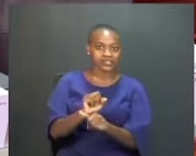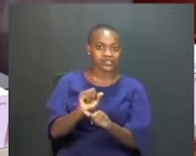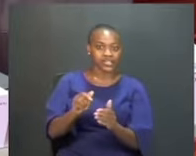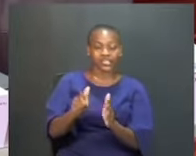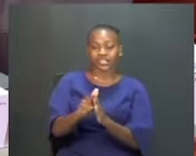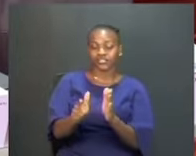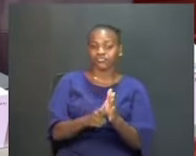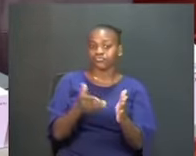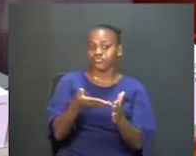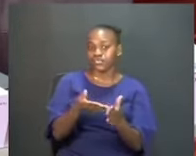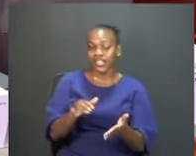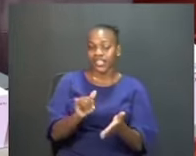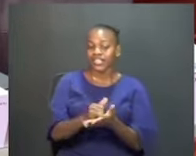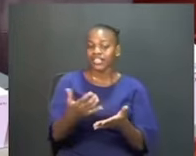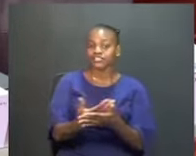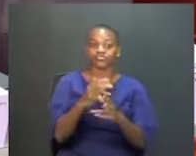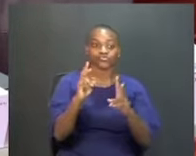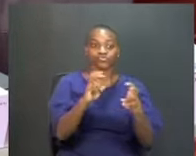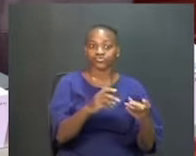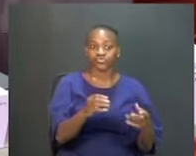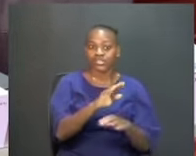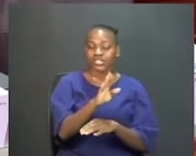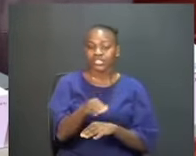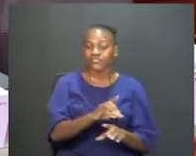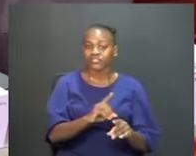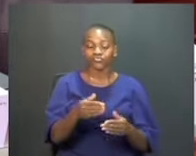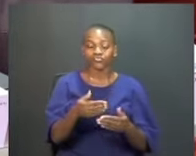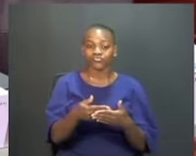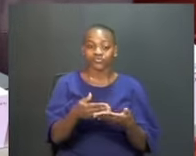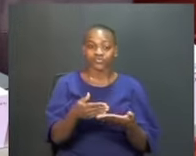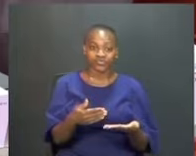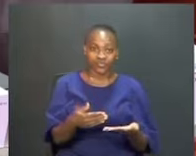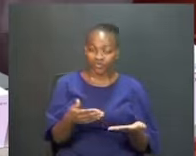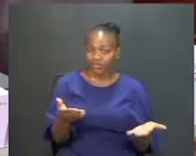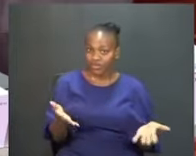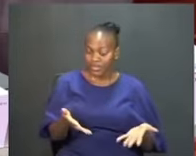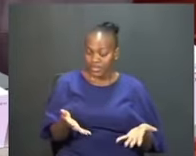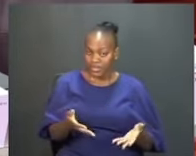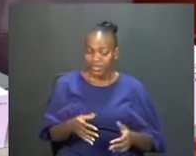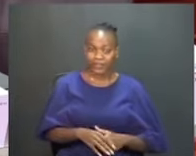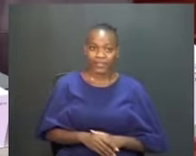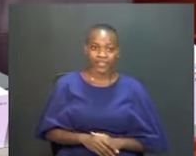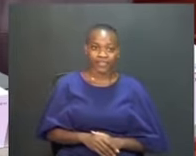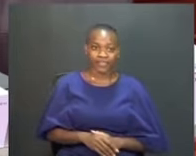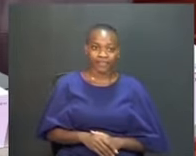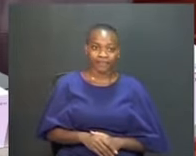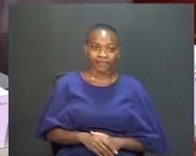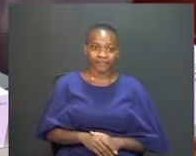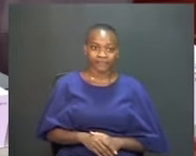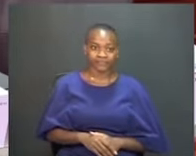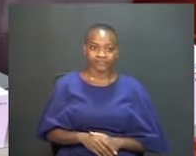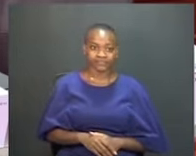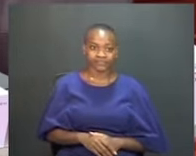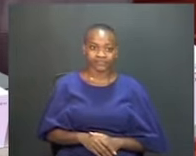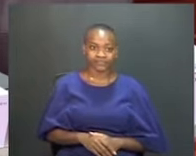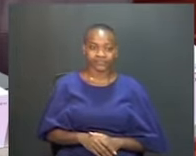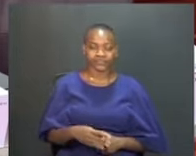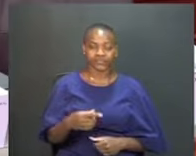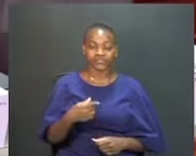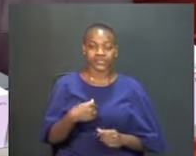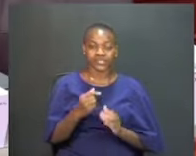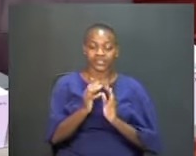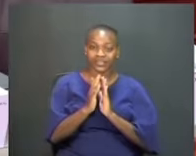this is a new matter. We've never dealt with a thing like this in this House. And I would pray